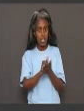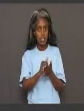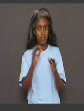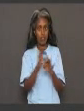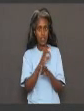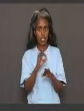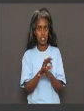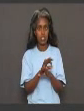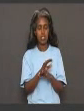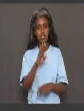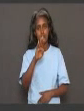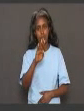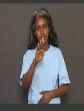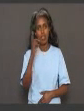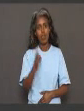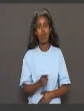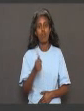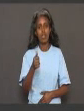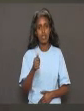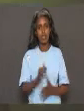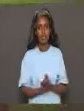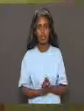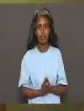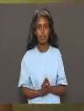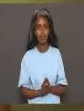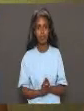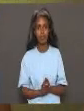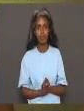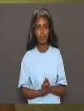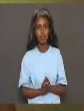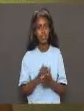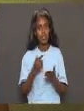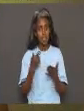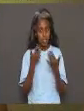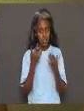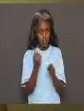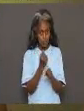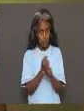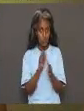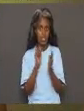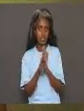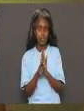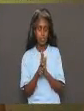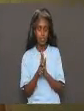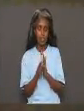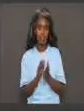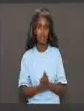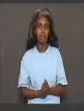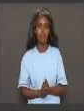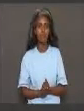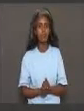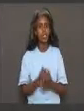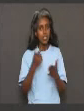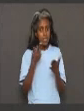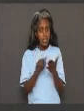function is b over a. Let us do an example. In